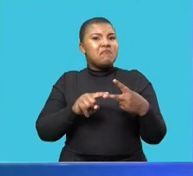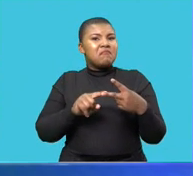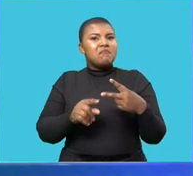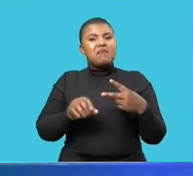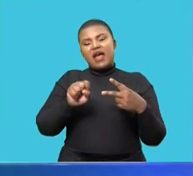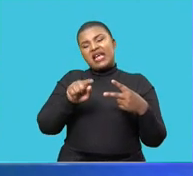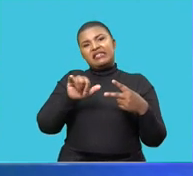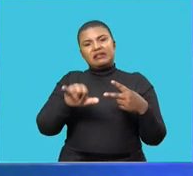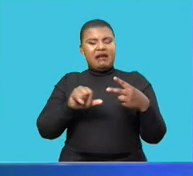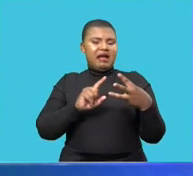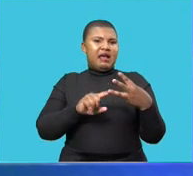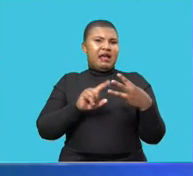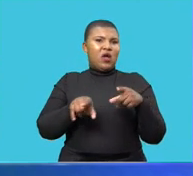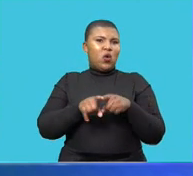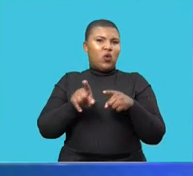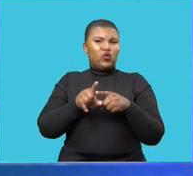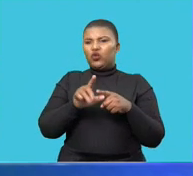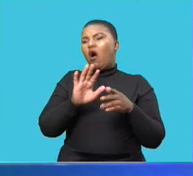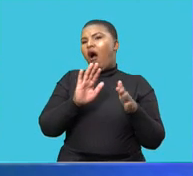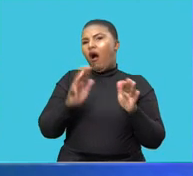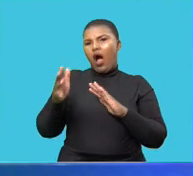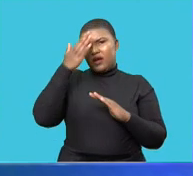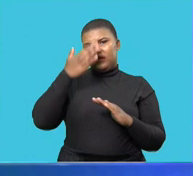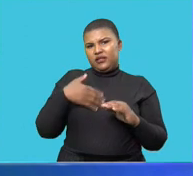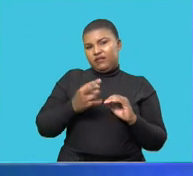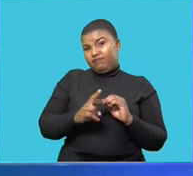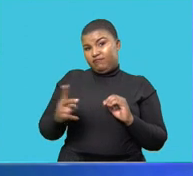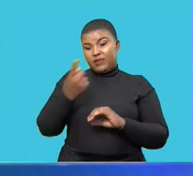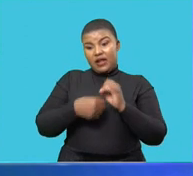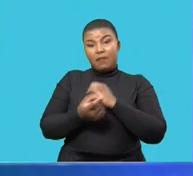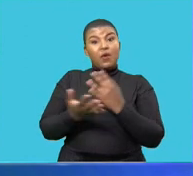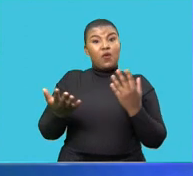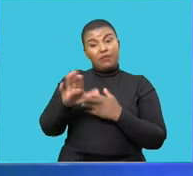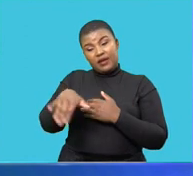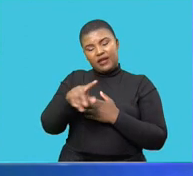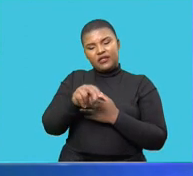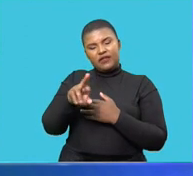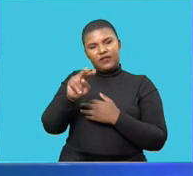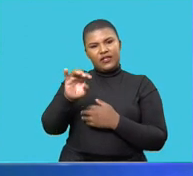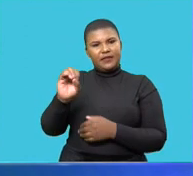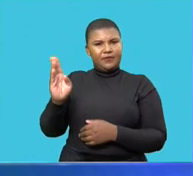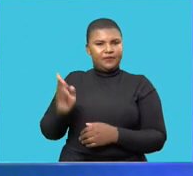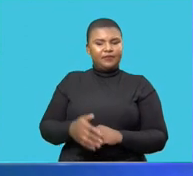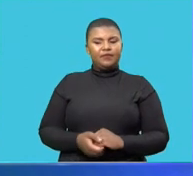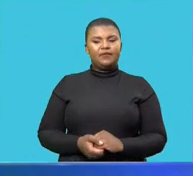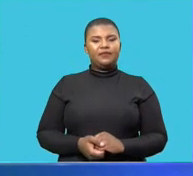ngesondo kunye noBundlobongela obuseko kwisini. Le ndibano ibibanjelwe eThefontini namhlanje.